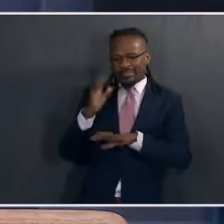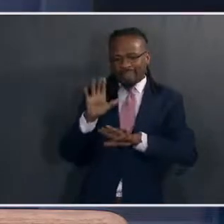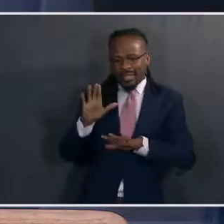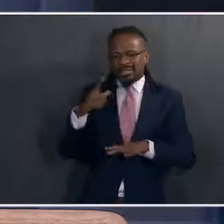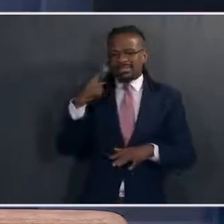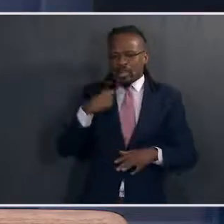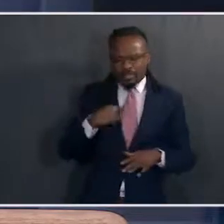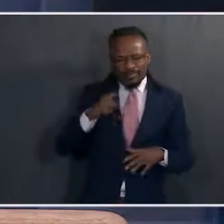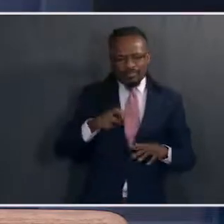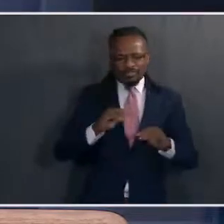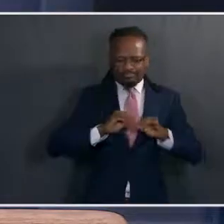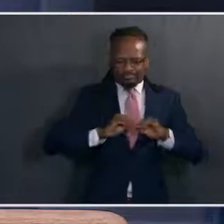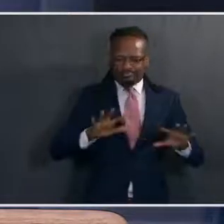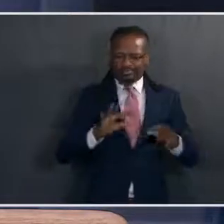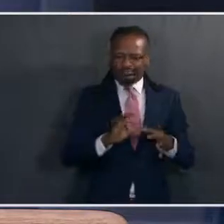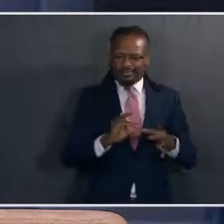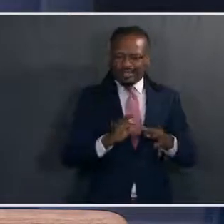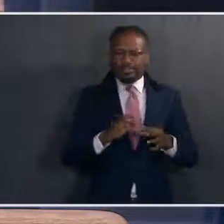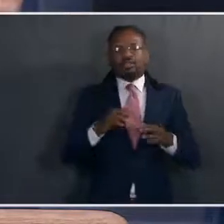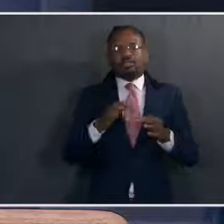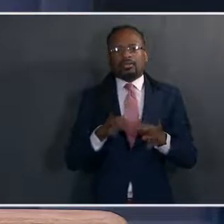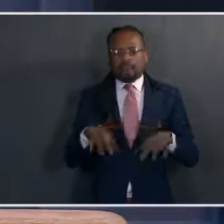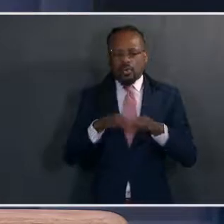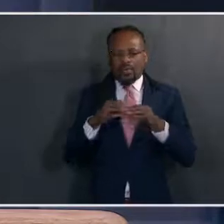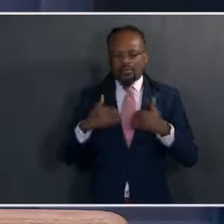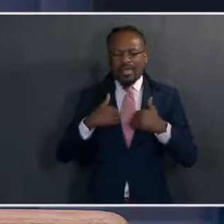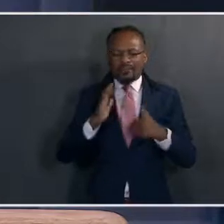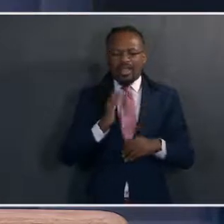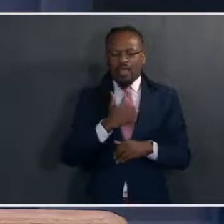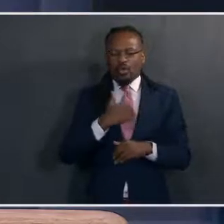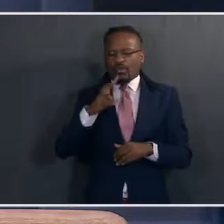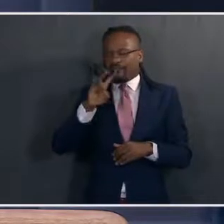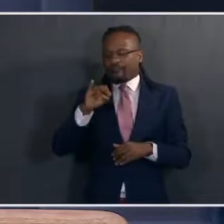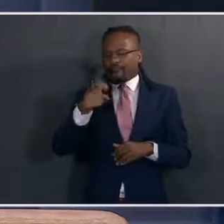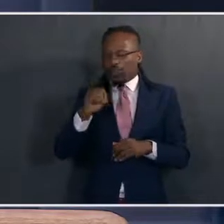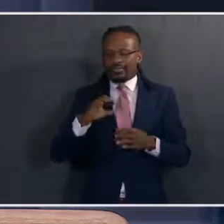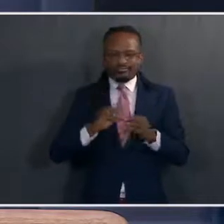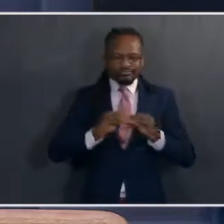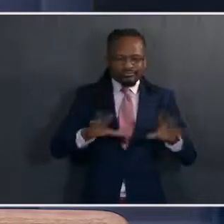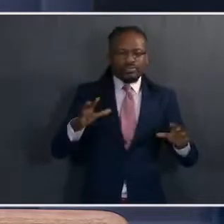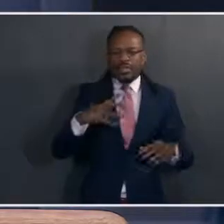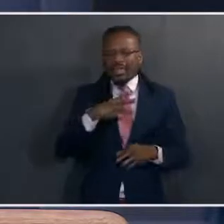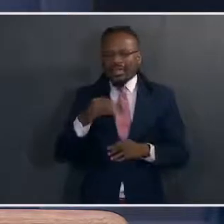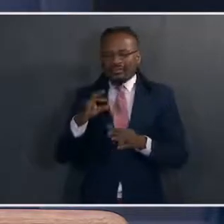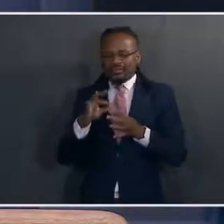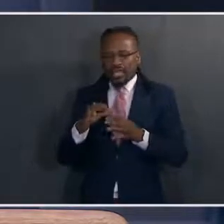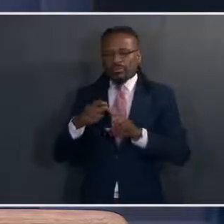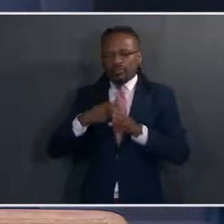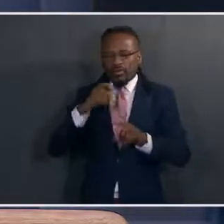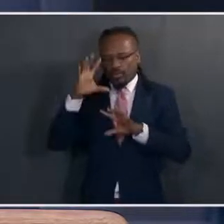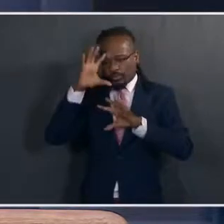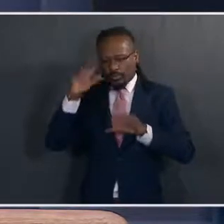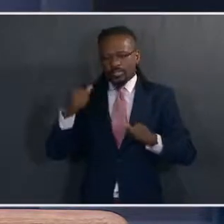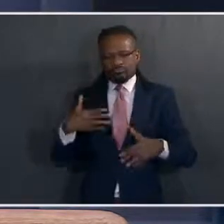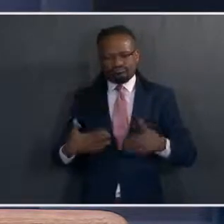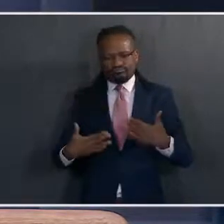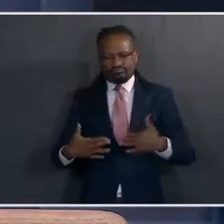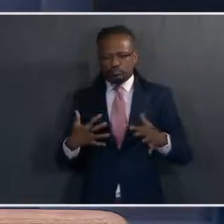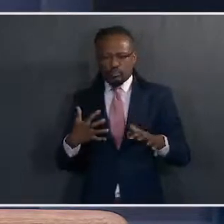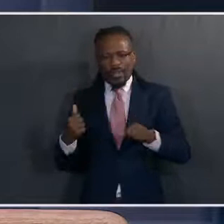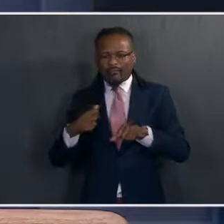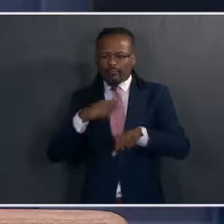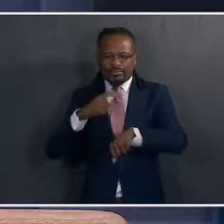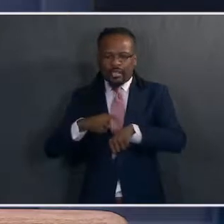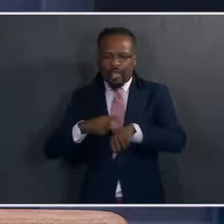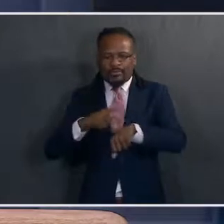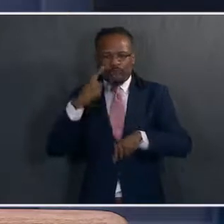our voice out there, and we obviously put out a statement from the president, acted quickly. I don't have an exact timeline for you, but it